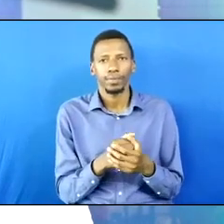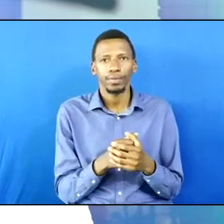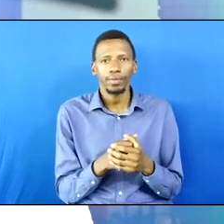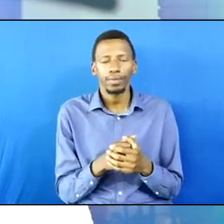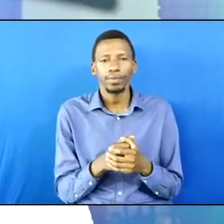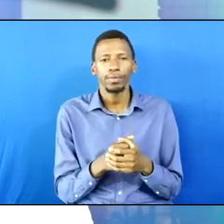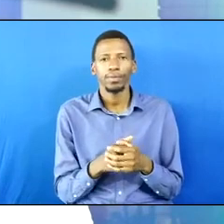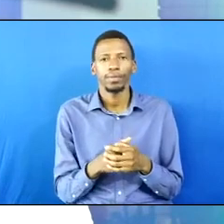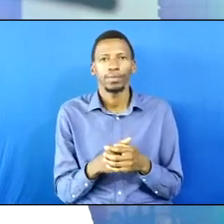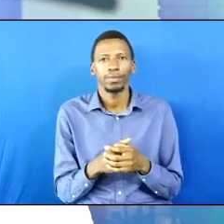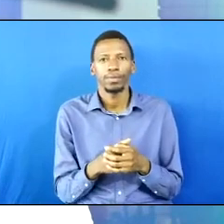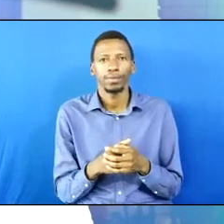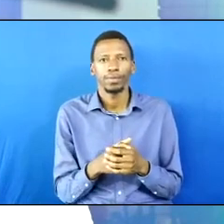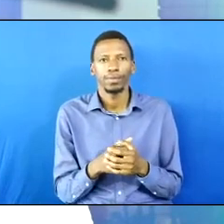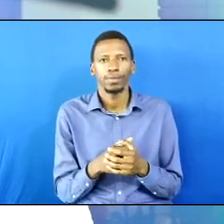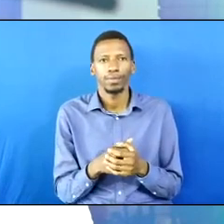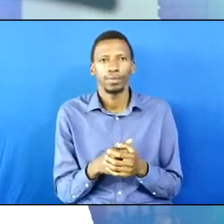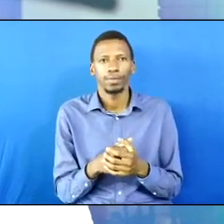Lord,